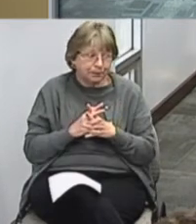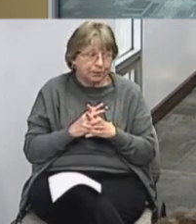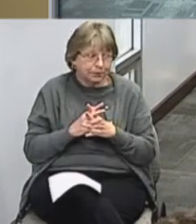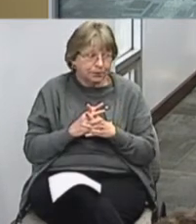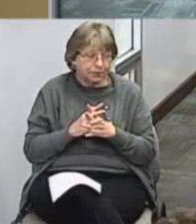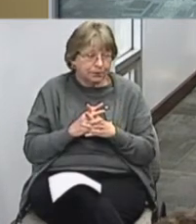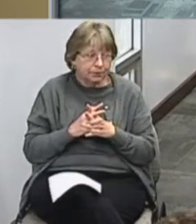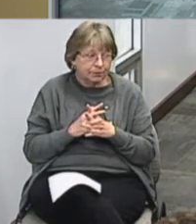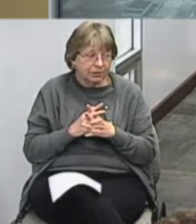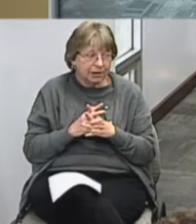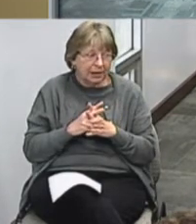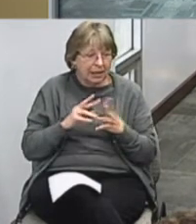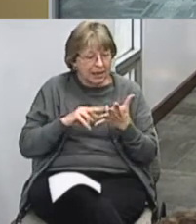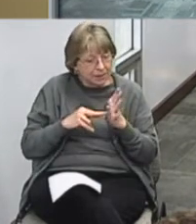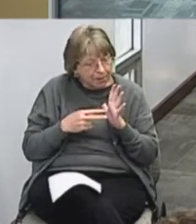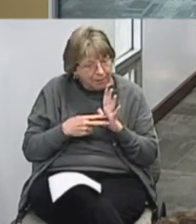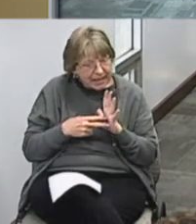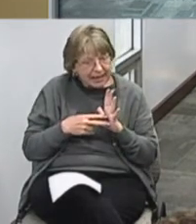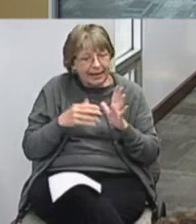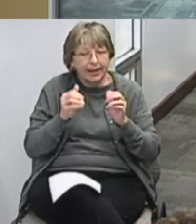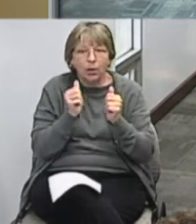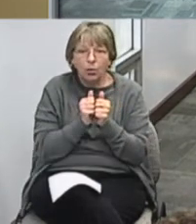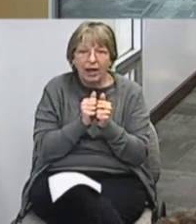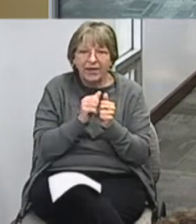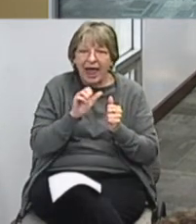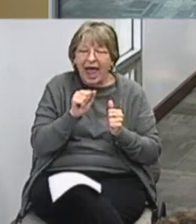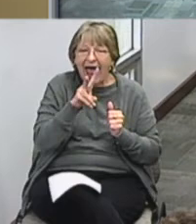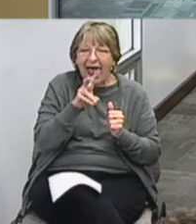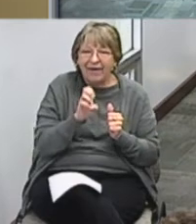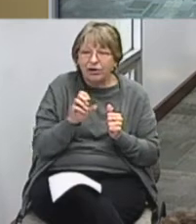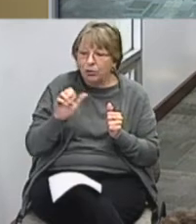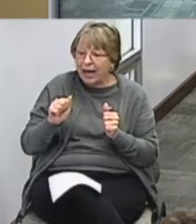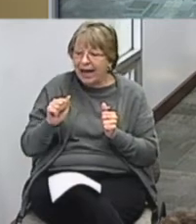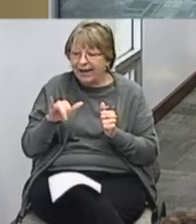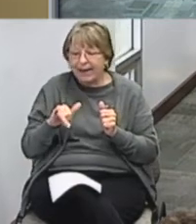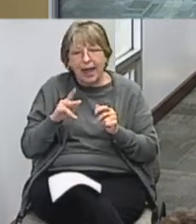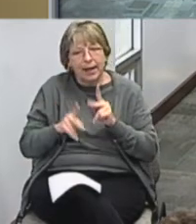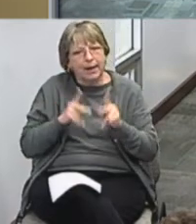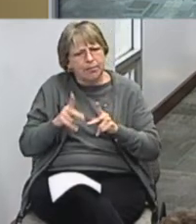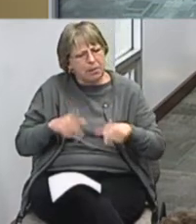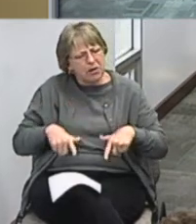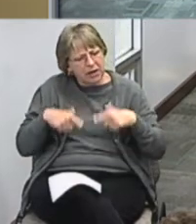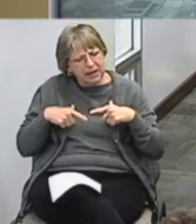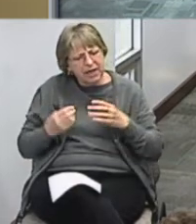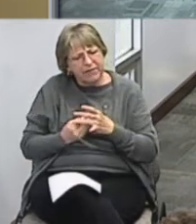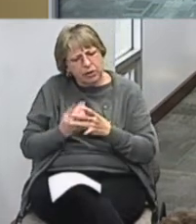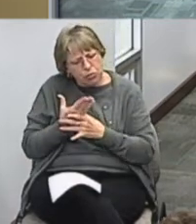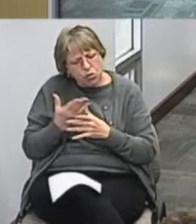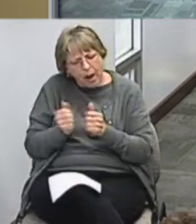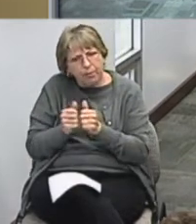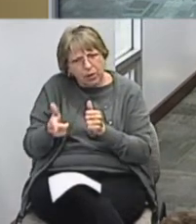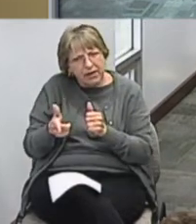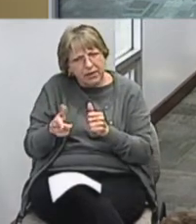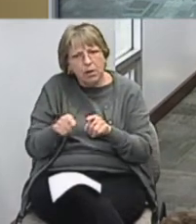meaning, an association with Avenue A that the folks that live and grew up around there identify with as well.